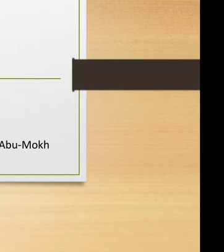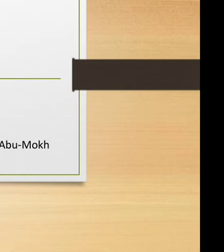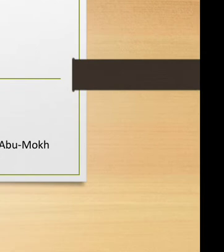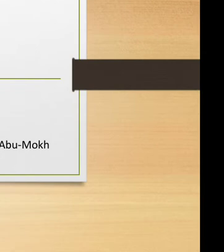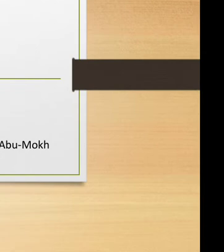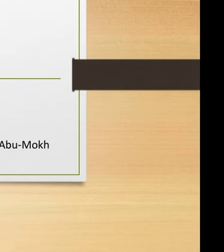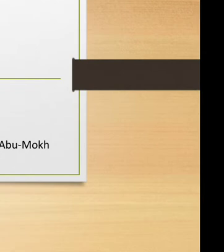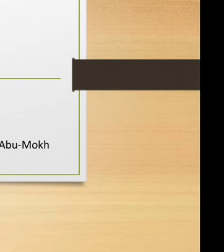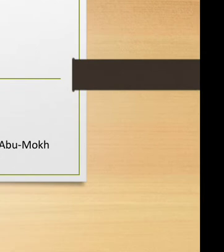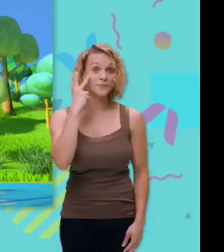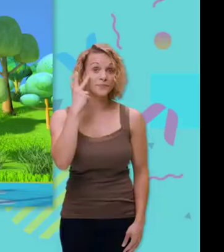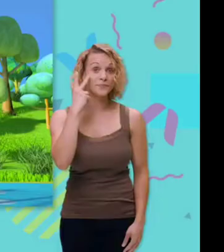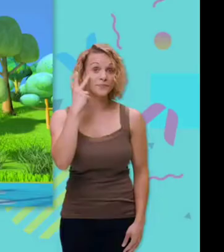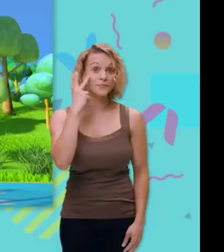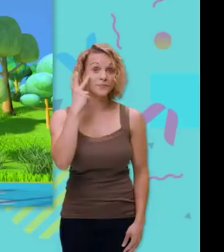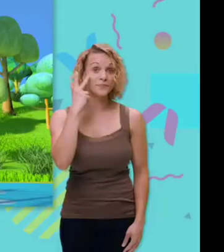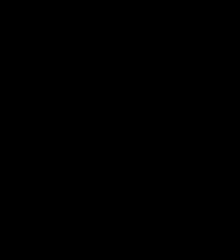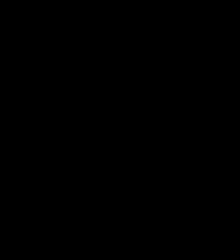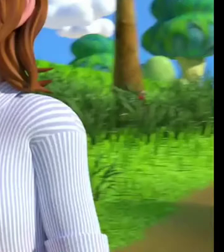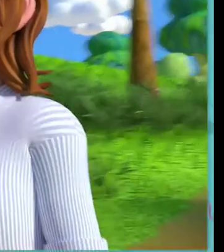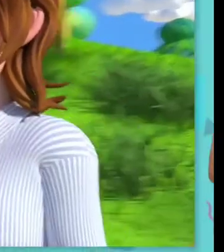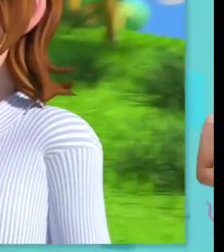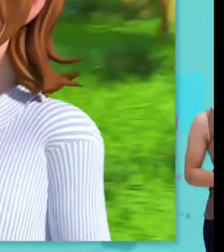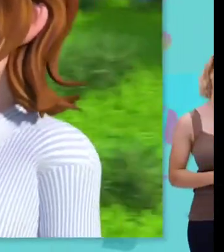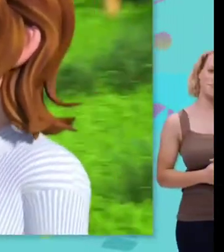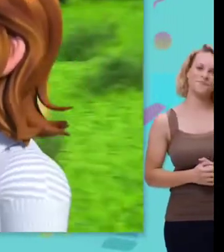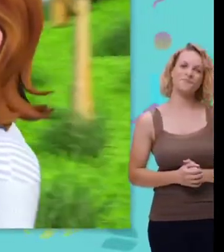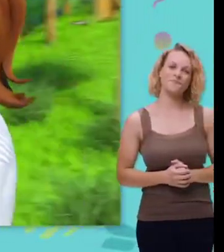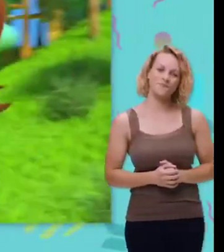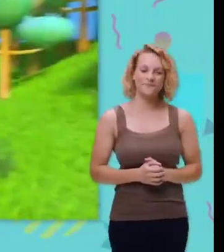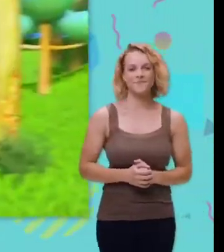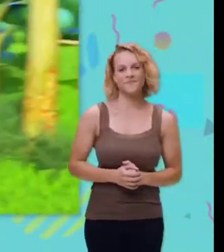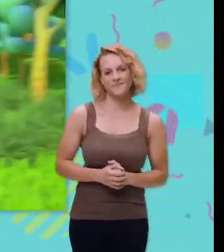video. So let's start.